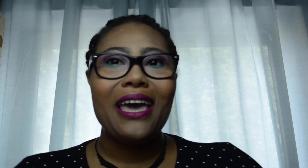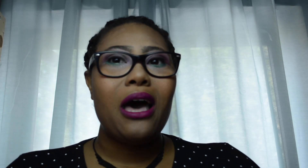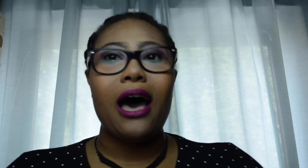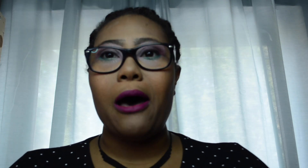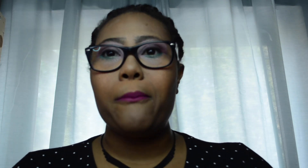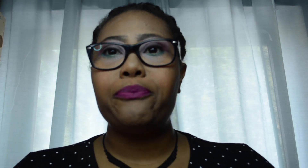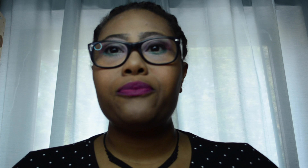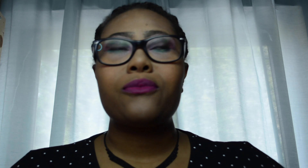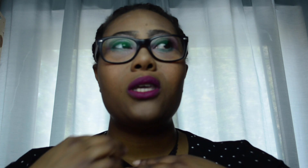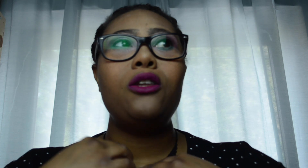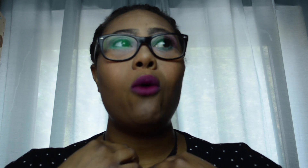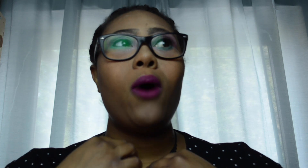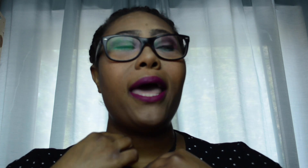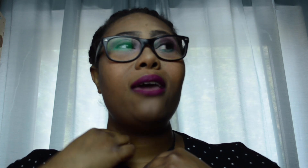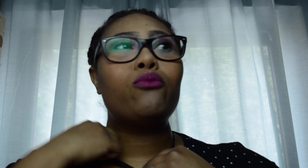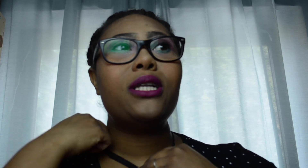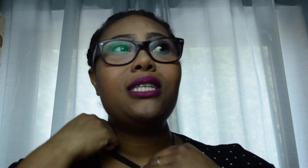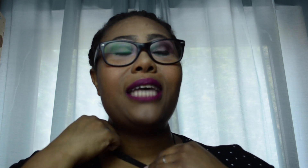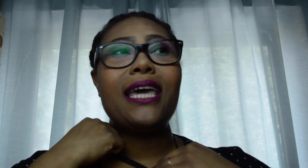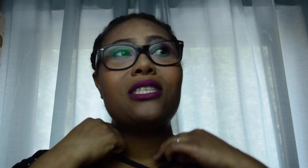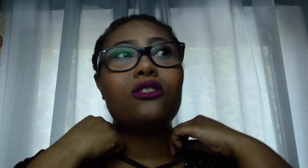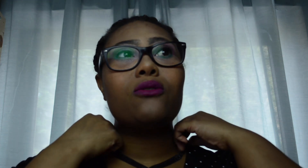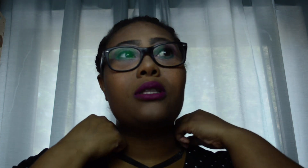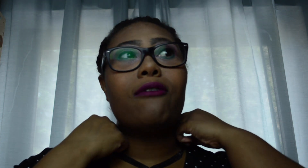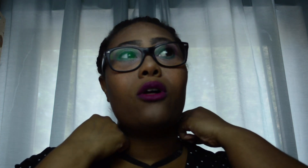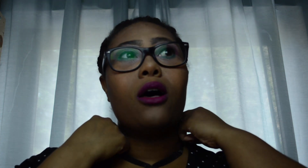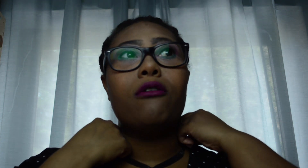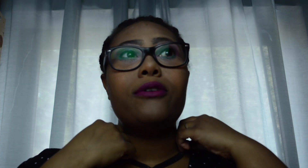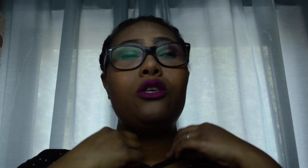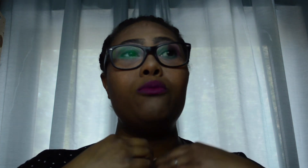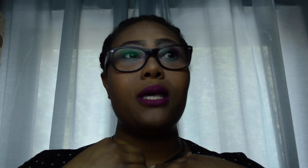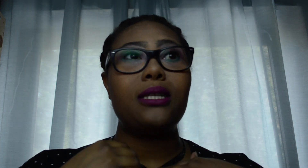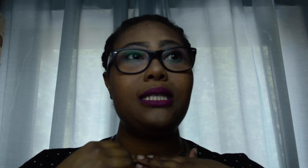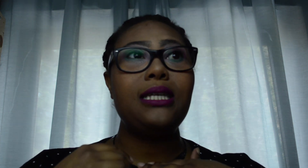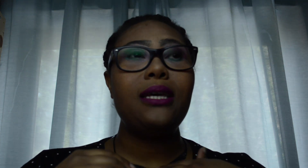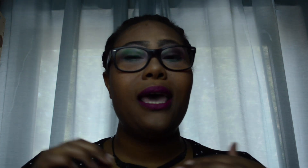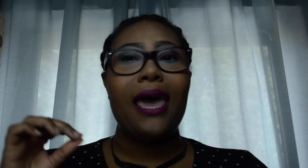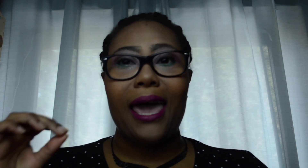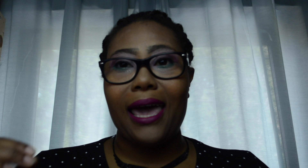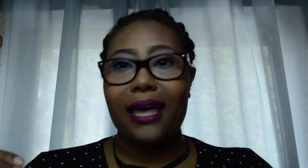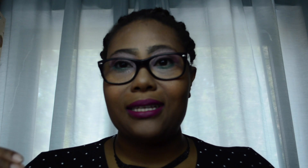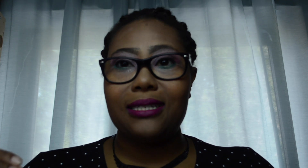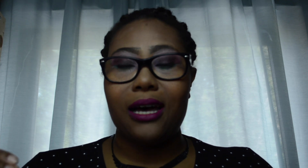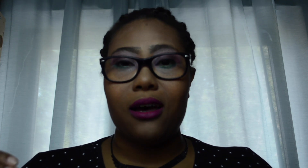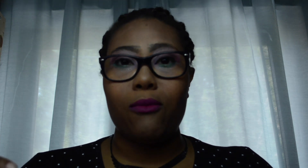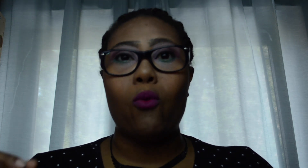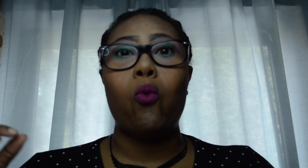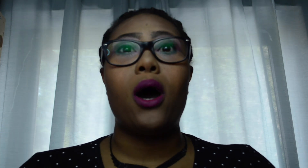okay. You know what, it really takes a certain level of humility